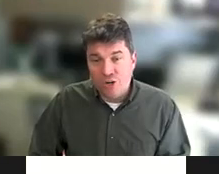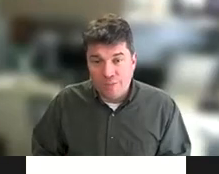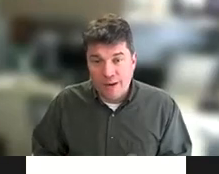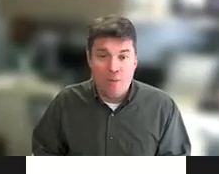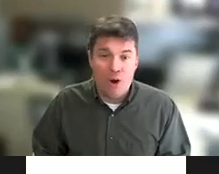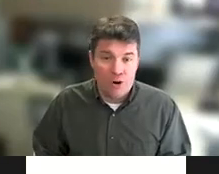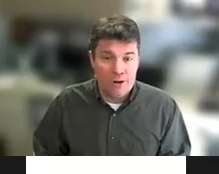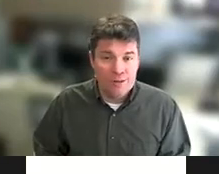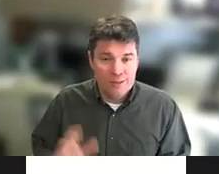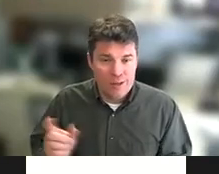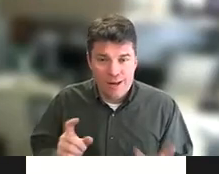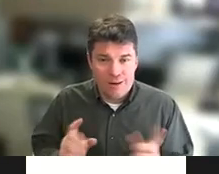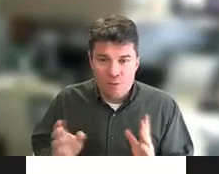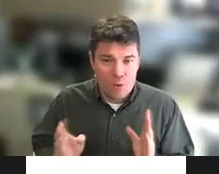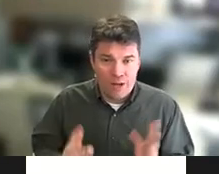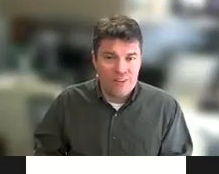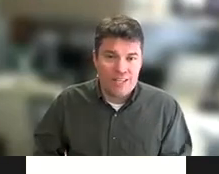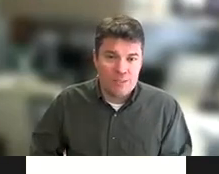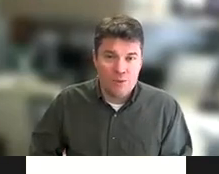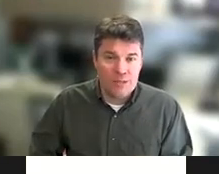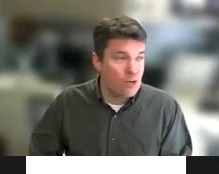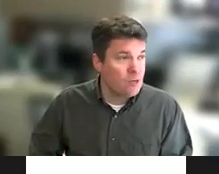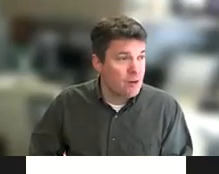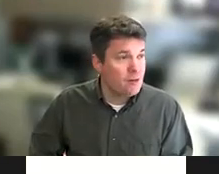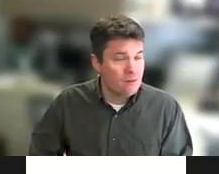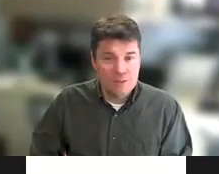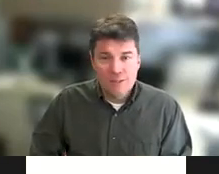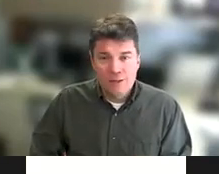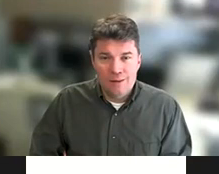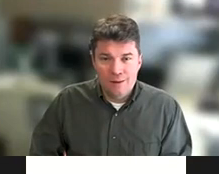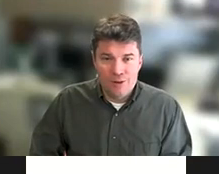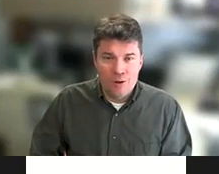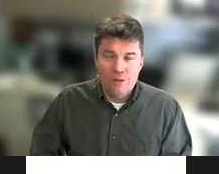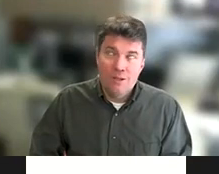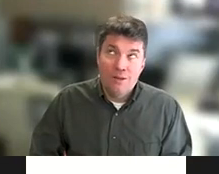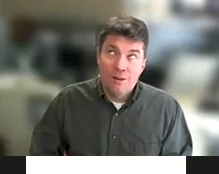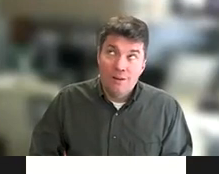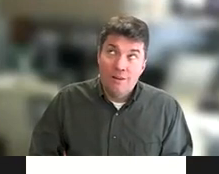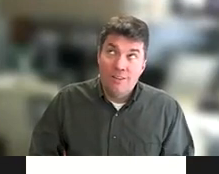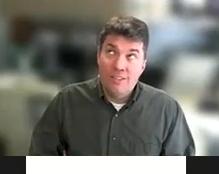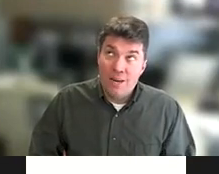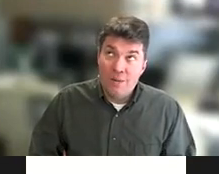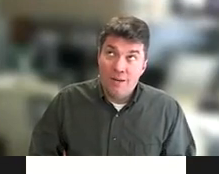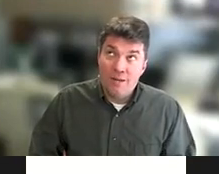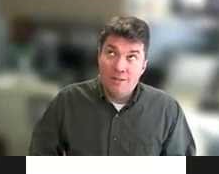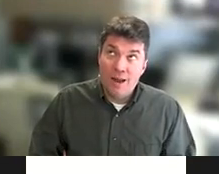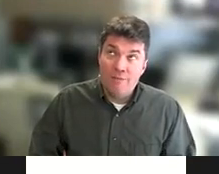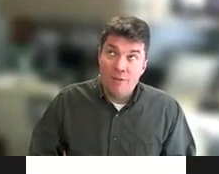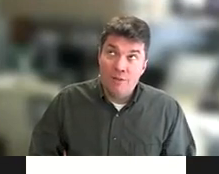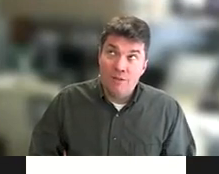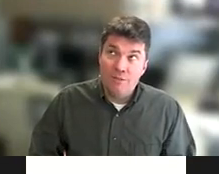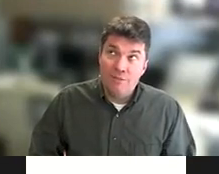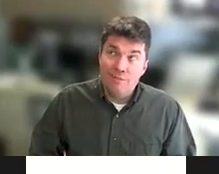bones in her ears became hard till they weren't as flexible as they used to be. If you know,